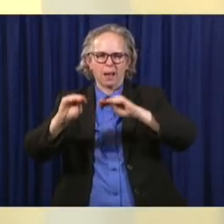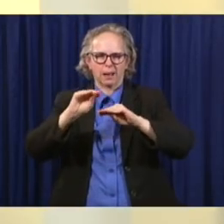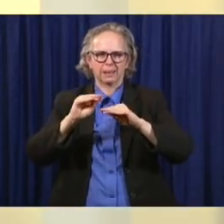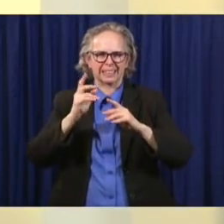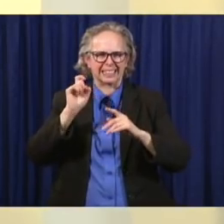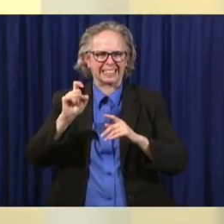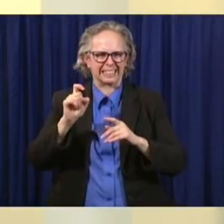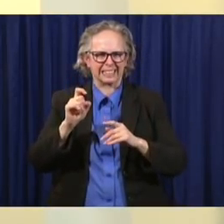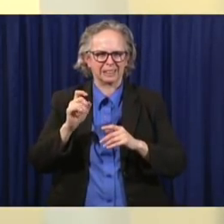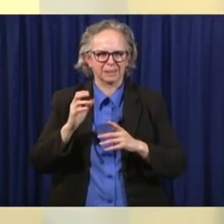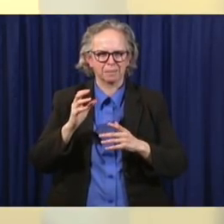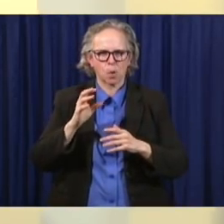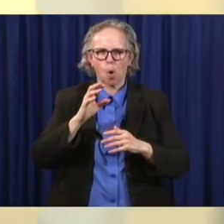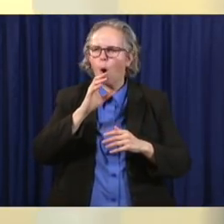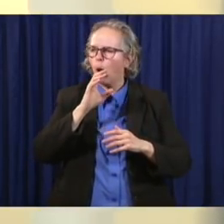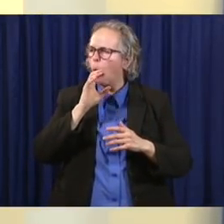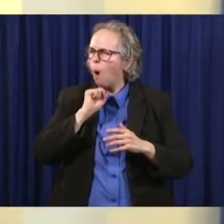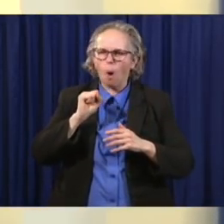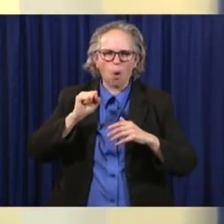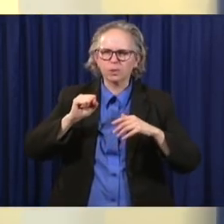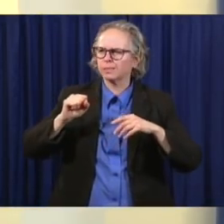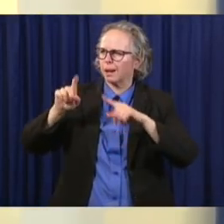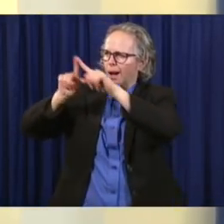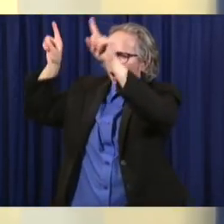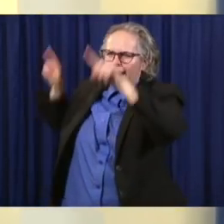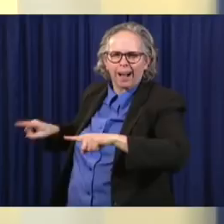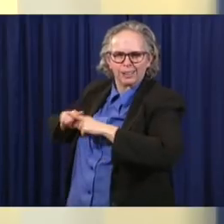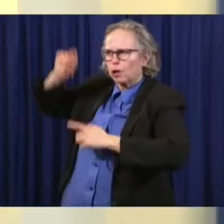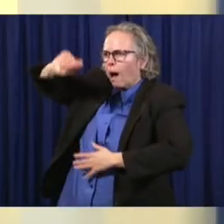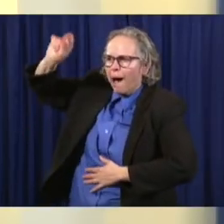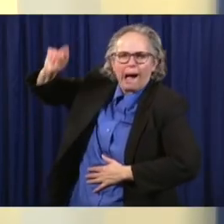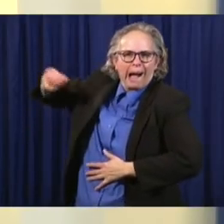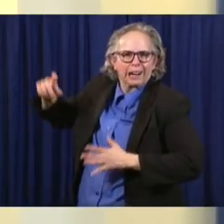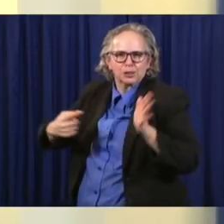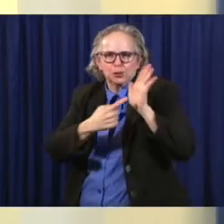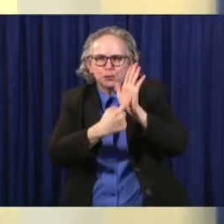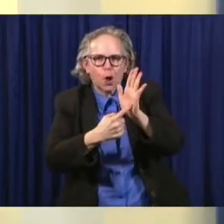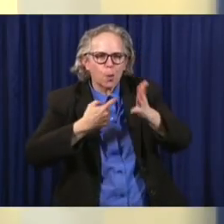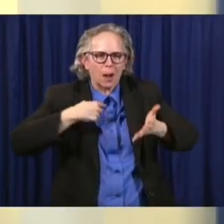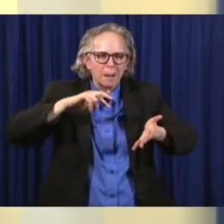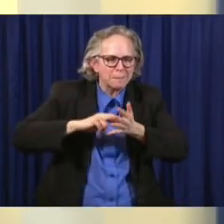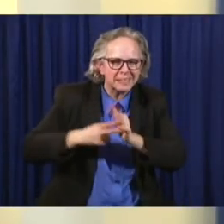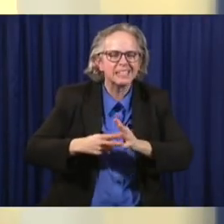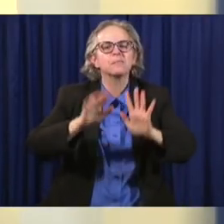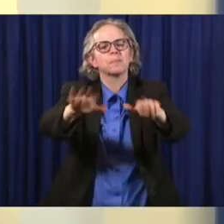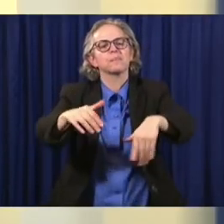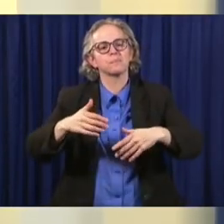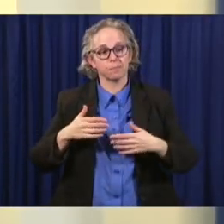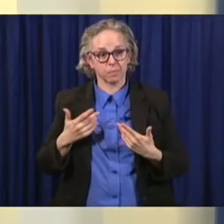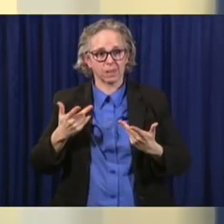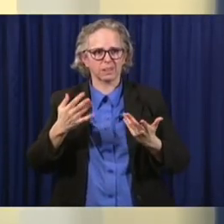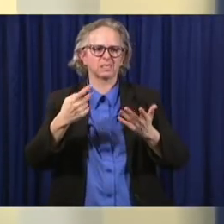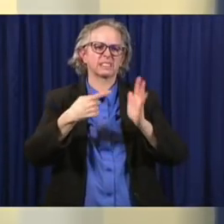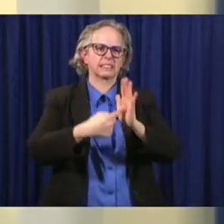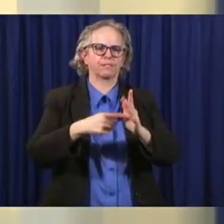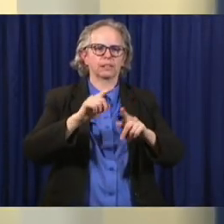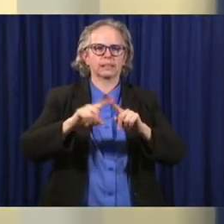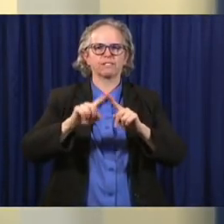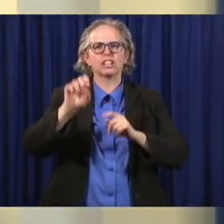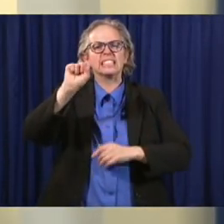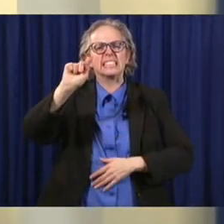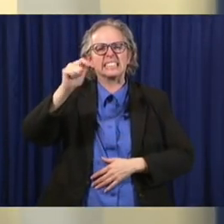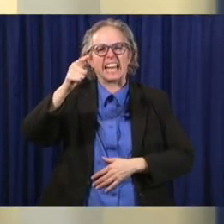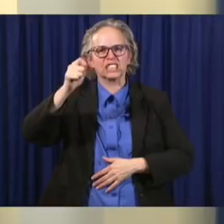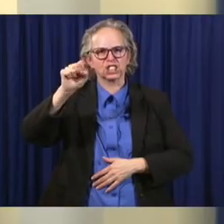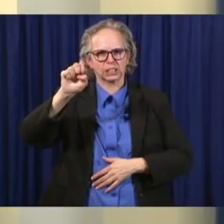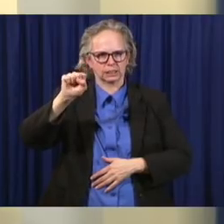it. But I remember I told you about there were various stages in a pandemic from when we first found it in